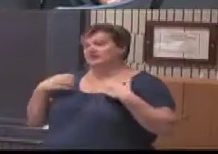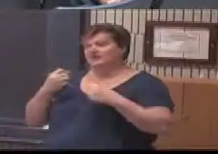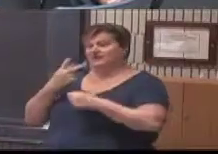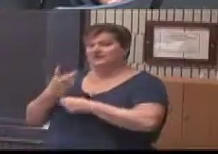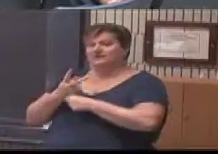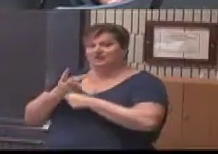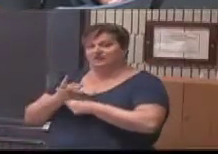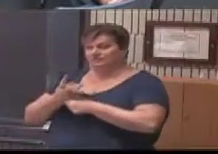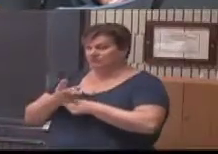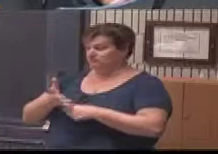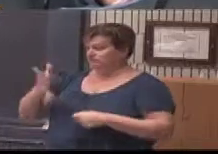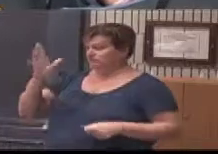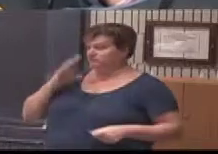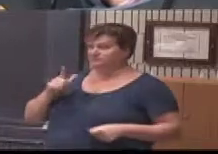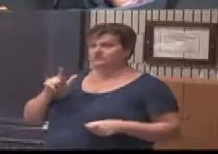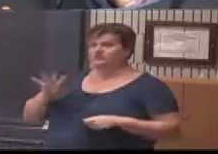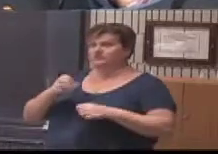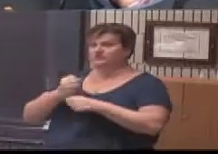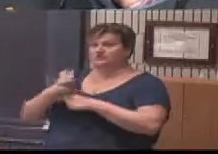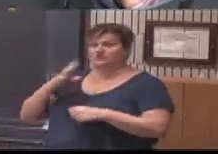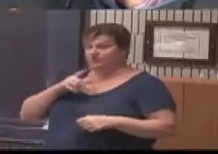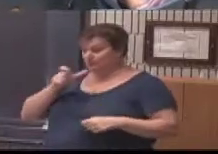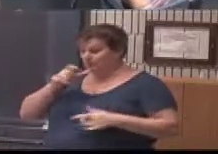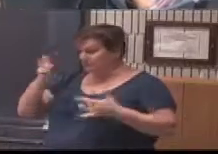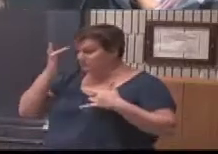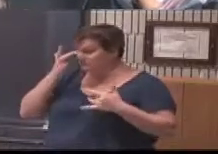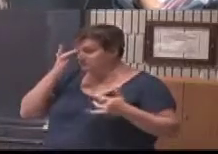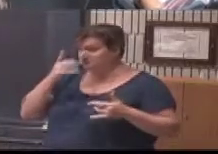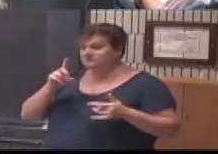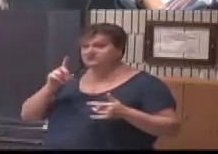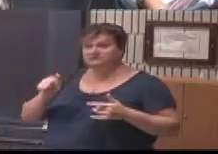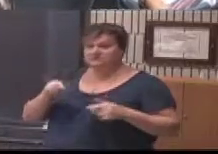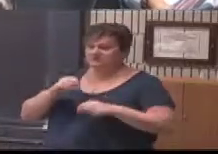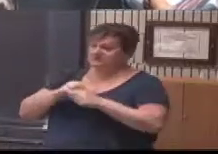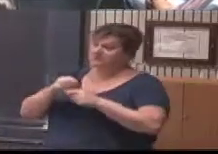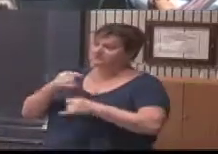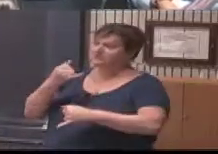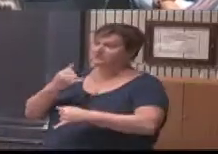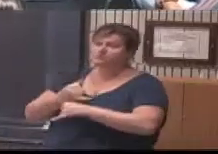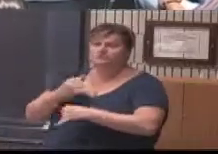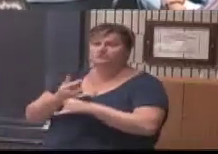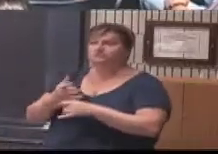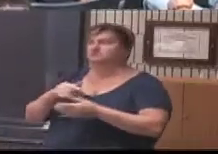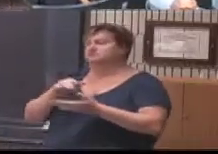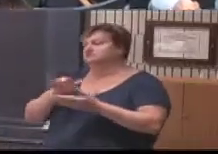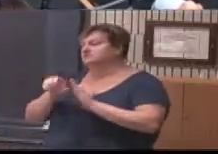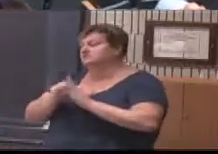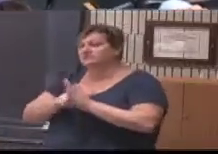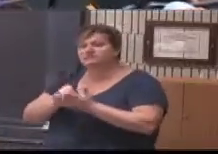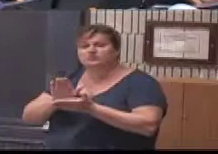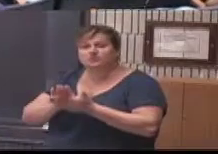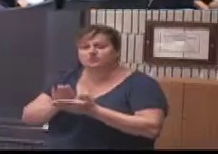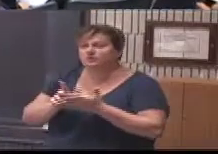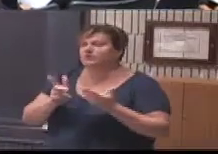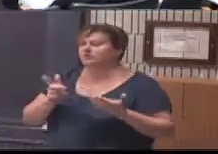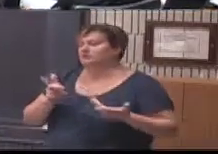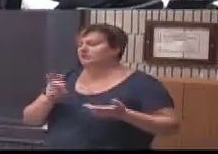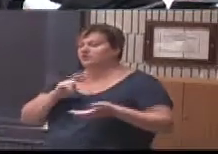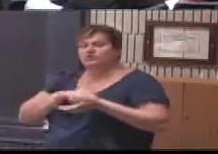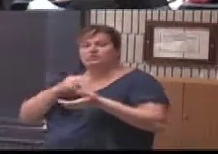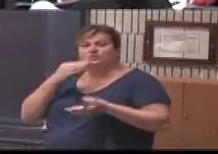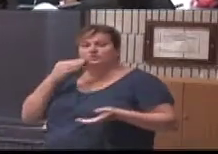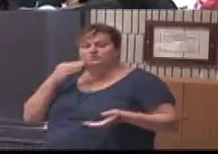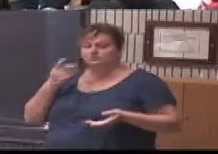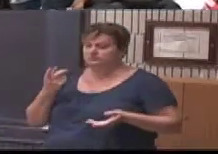ago, people with illnesses or disabilities might have been in a state school, a hospital, or a nursing home. And nowadays, more people want